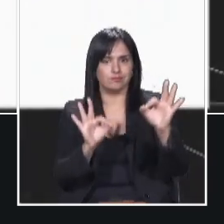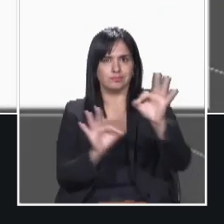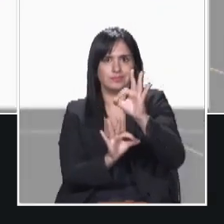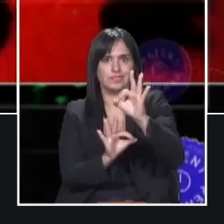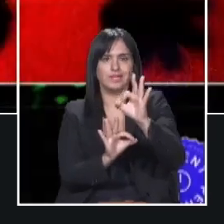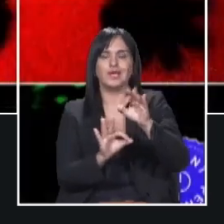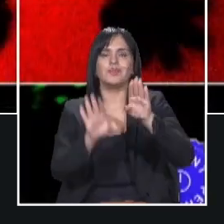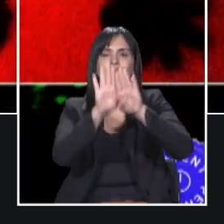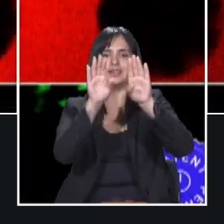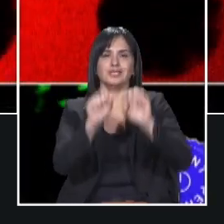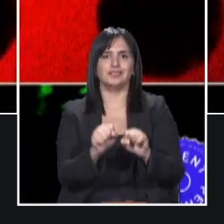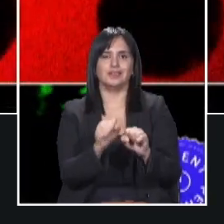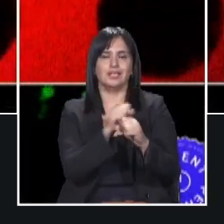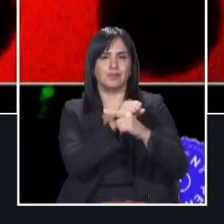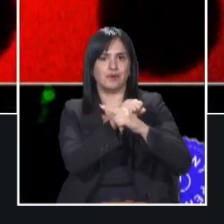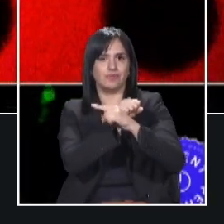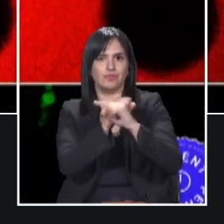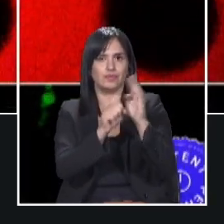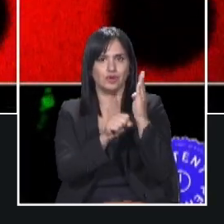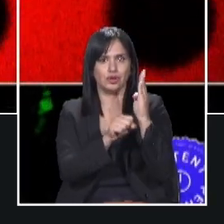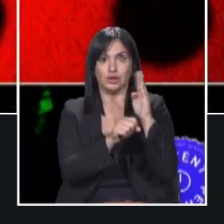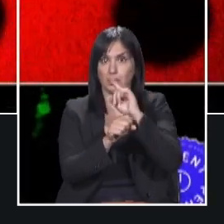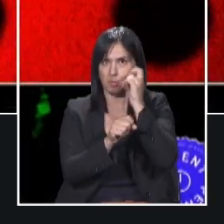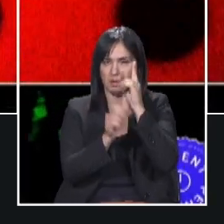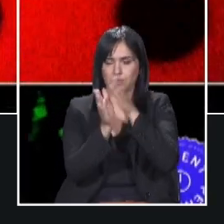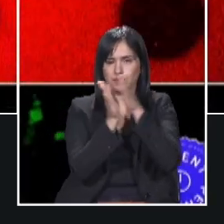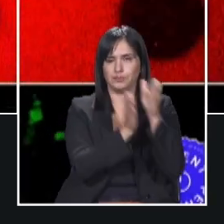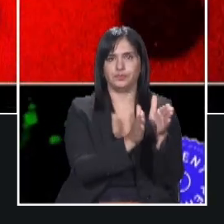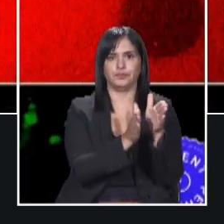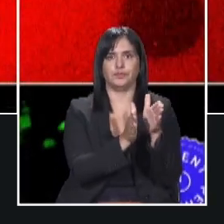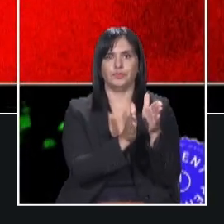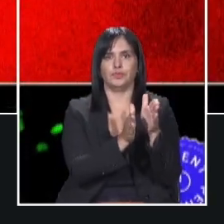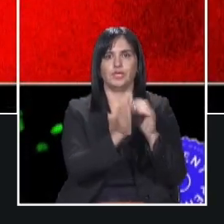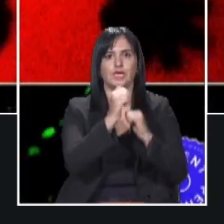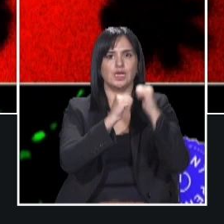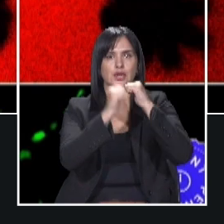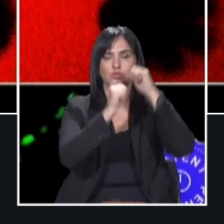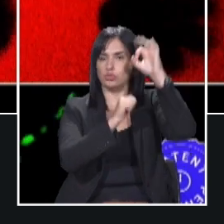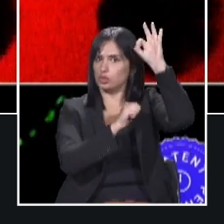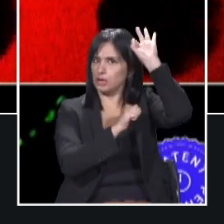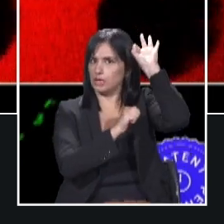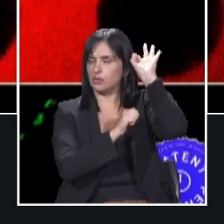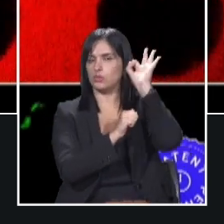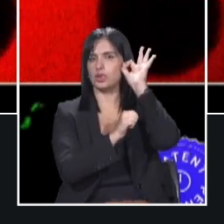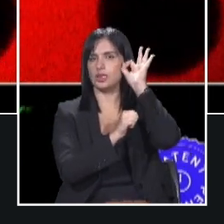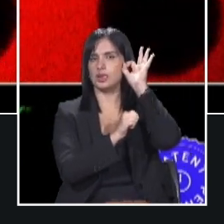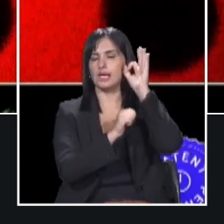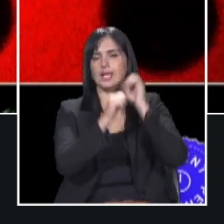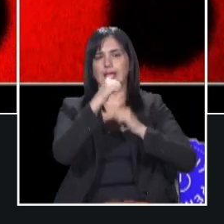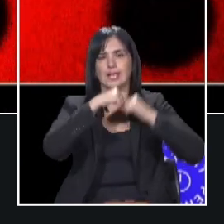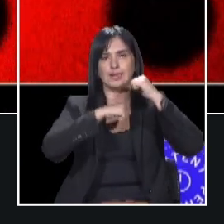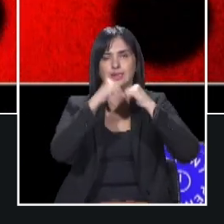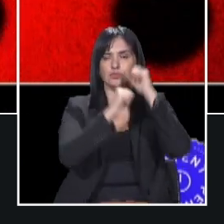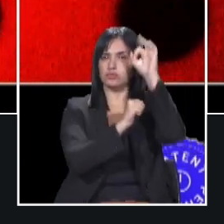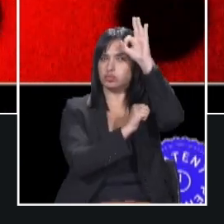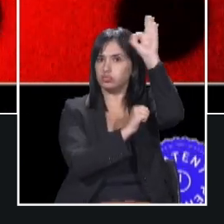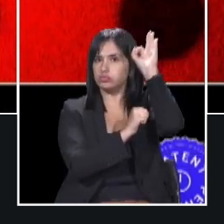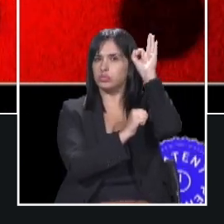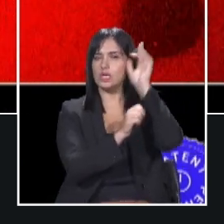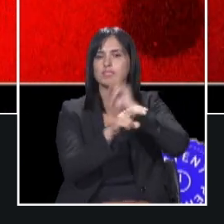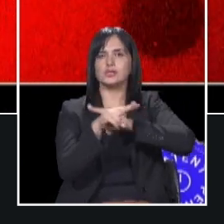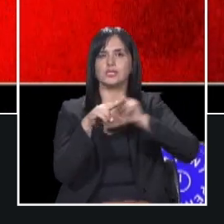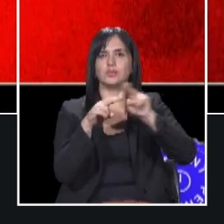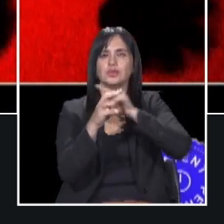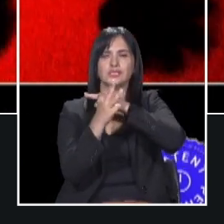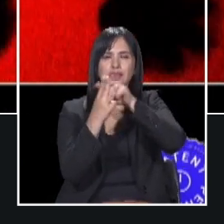first, neurostructure. This neurostructure, can we do it in three dimensions? Yes, can we